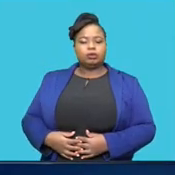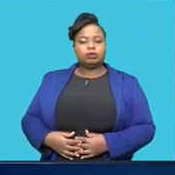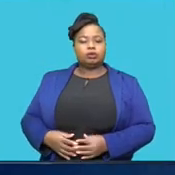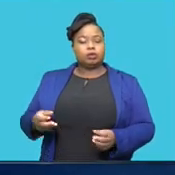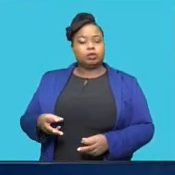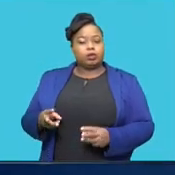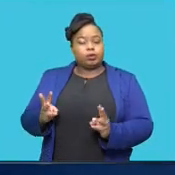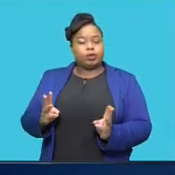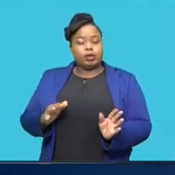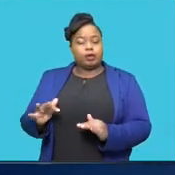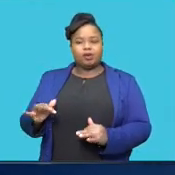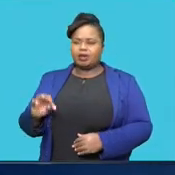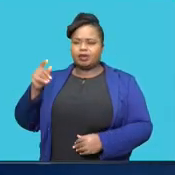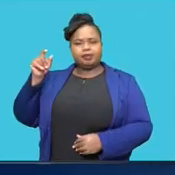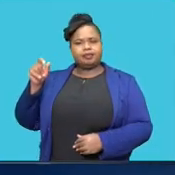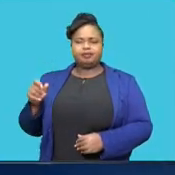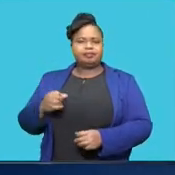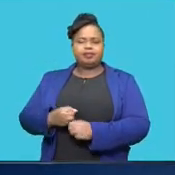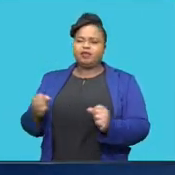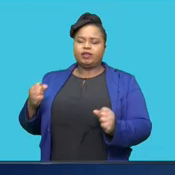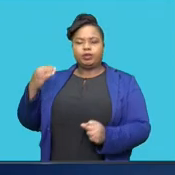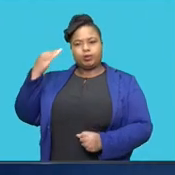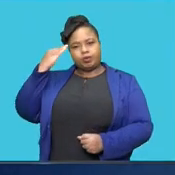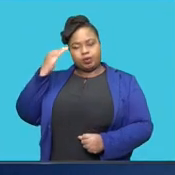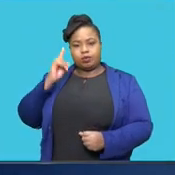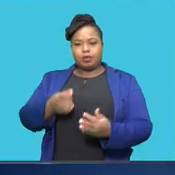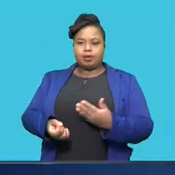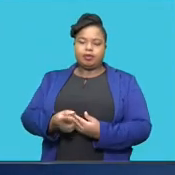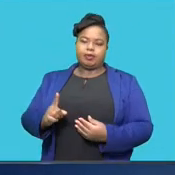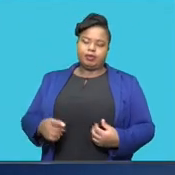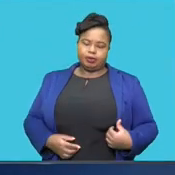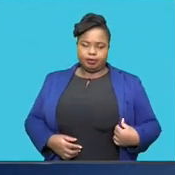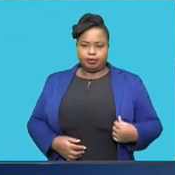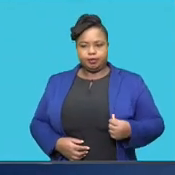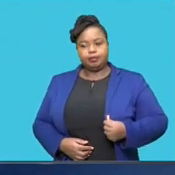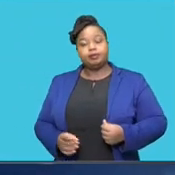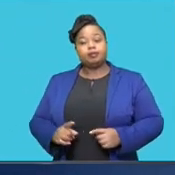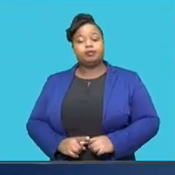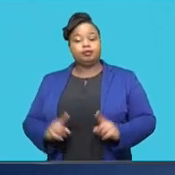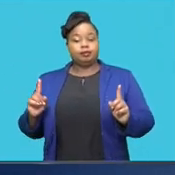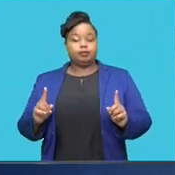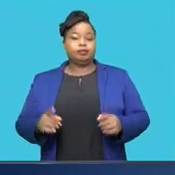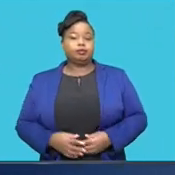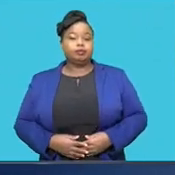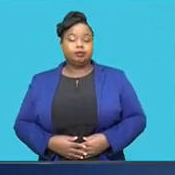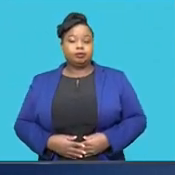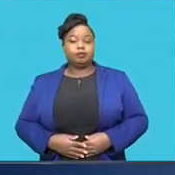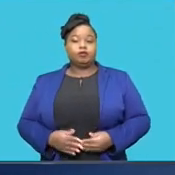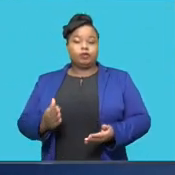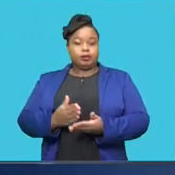a manner in which nobody knew ukuthi ingaba njani. However, to some